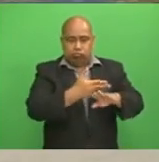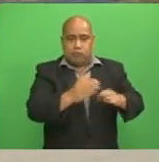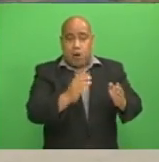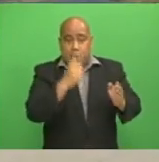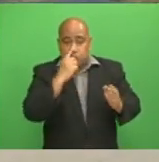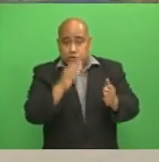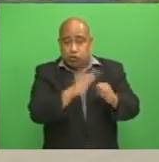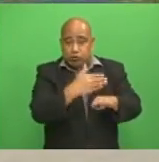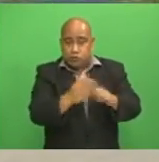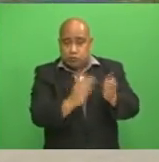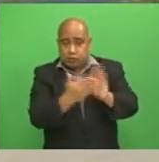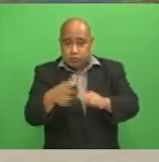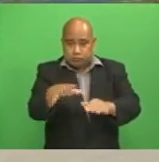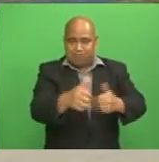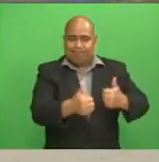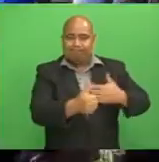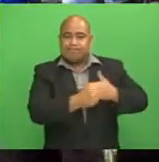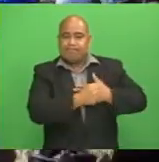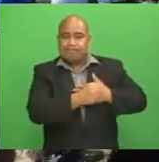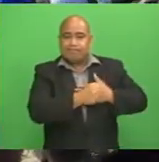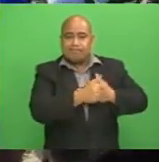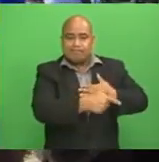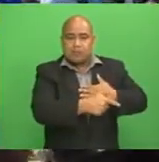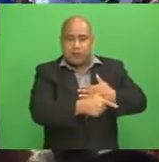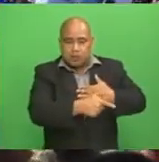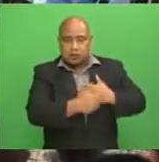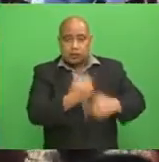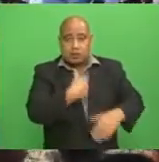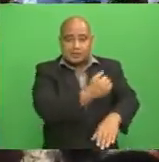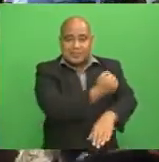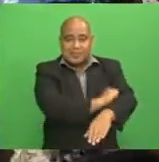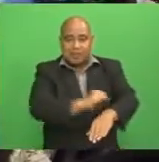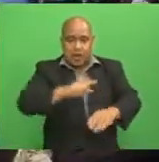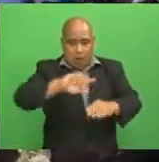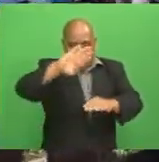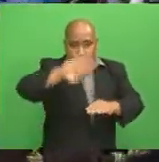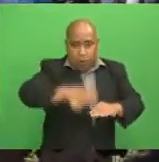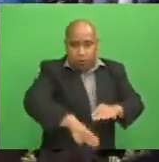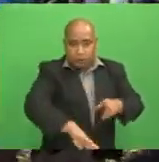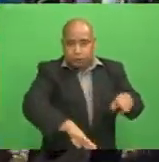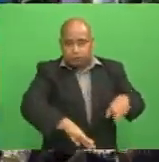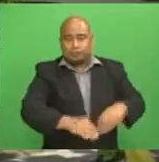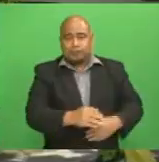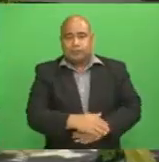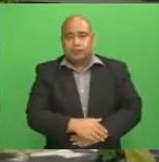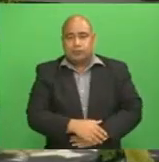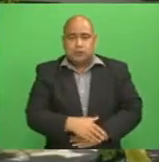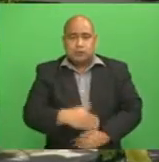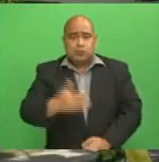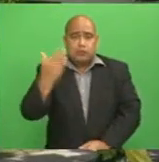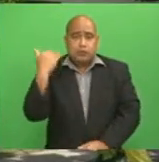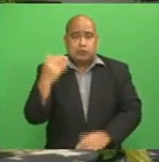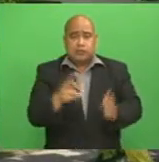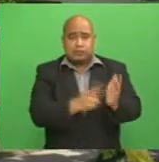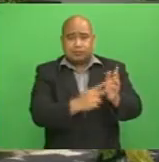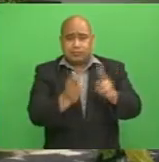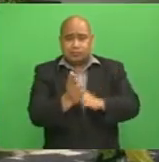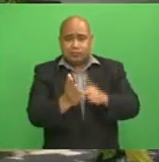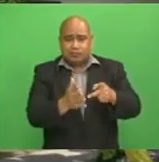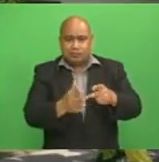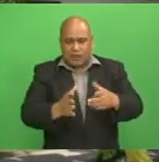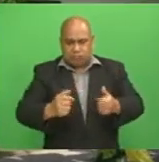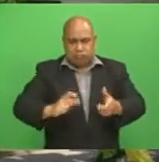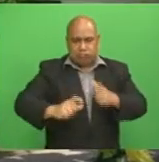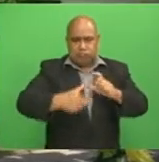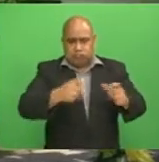that only a seawall can provide. Rukurukulevu village has long been the forefront of a changing climate, suffering from